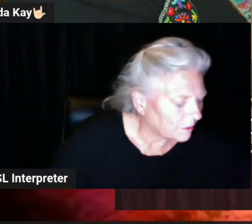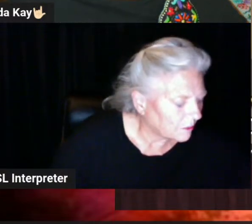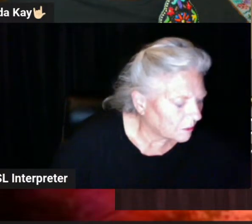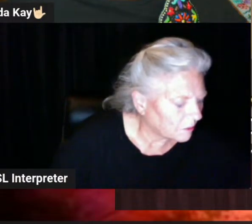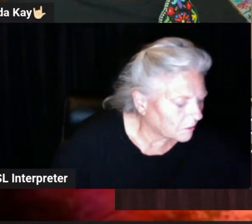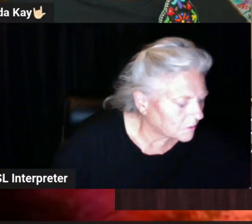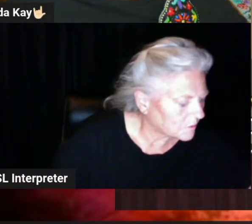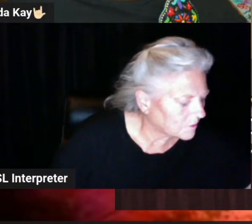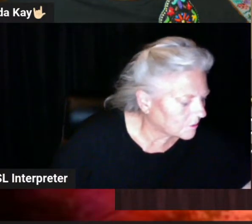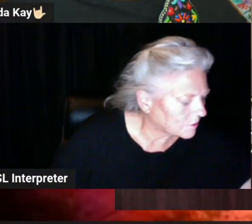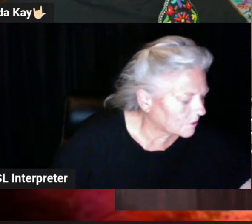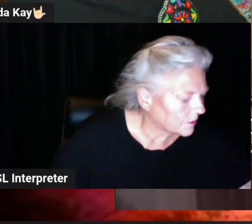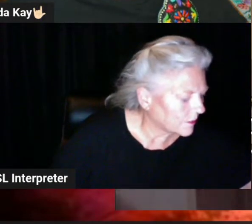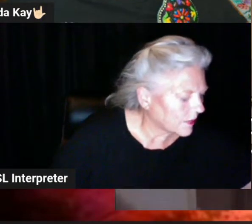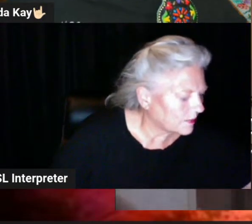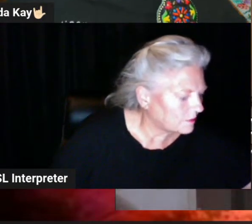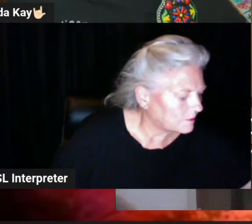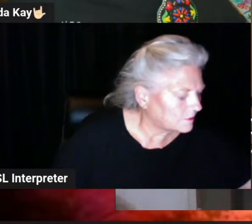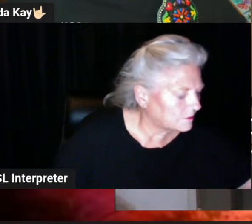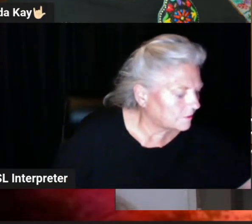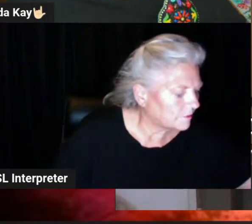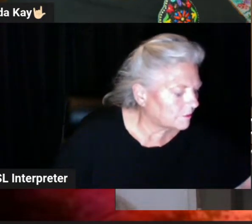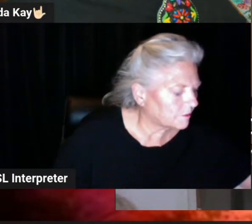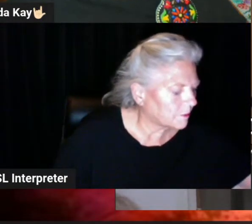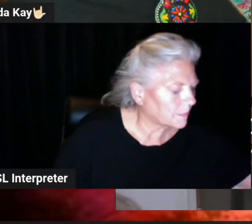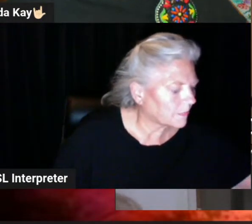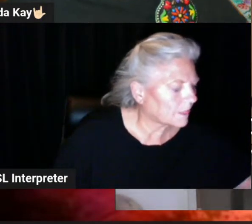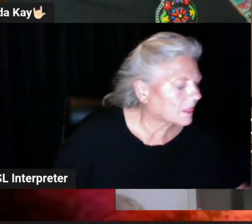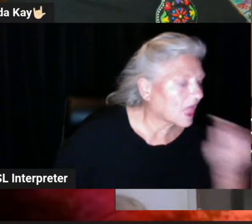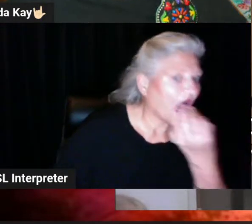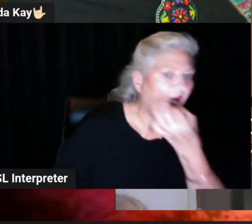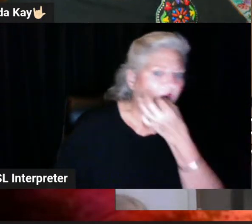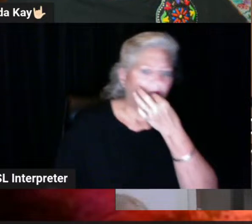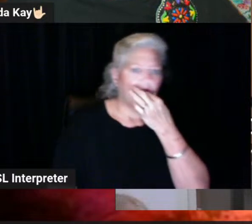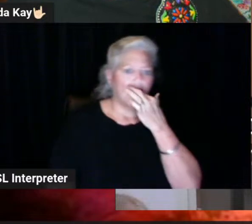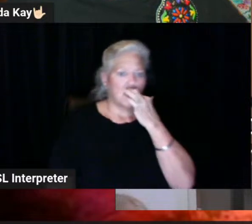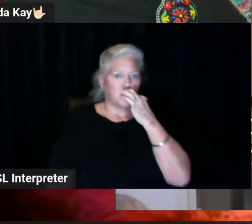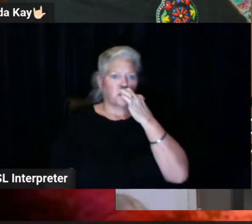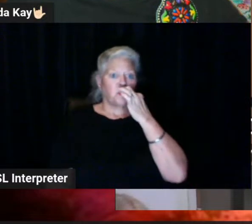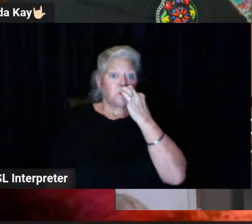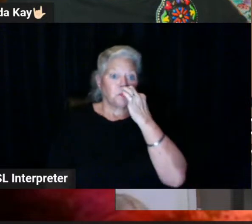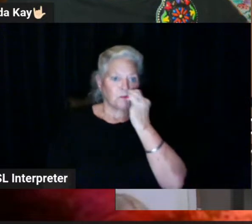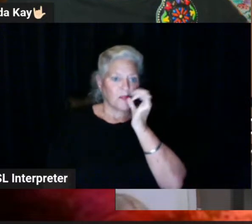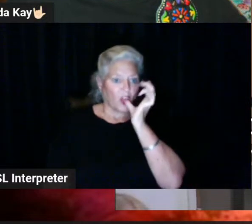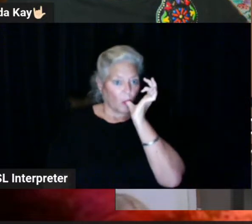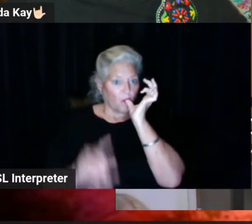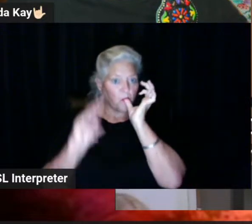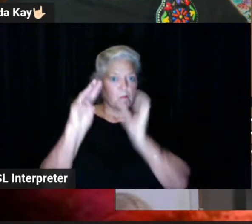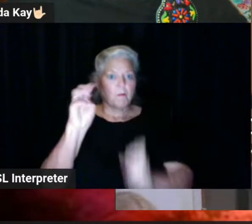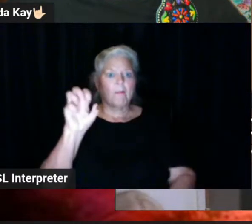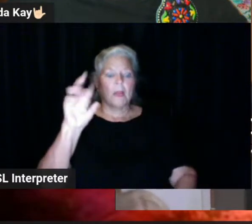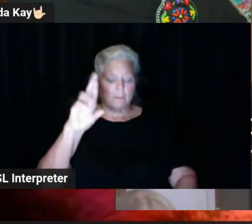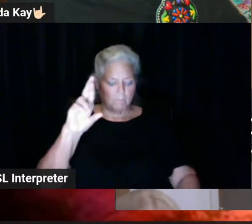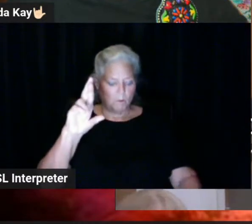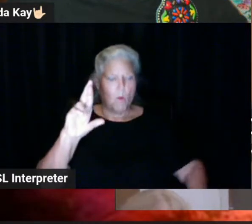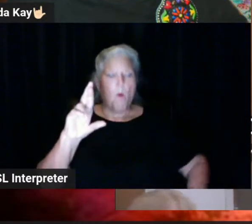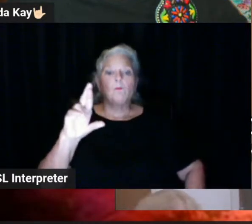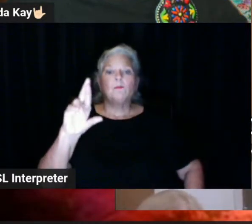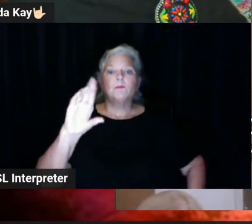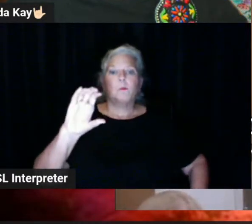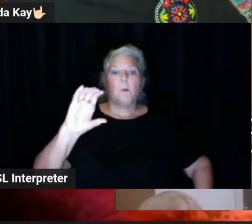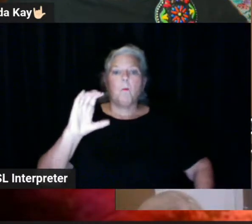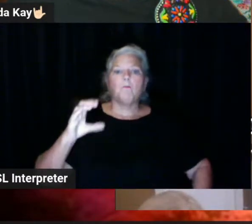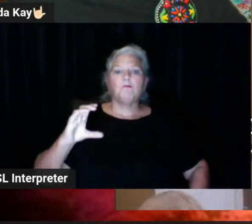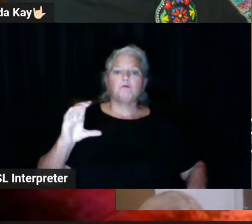Sean Colburn. Mr. Chairman, I would like to address some questions I have for you guys, since we weren't afforded